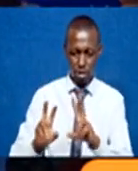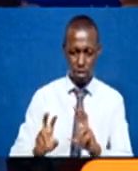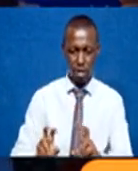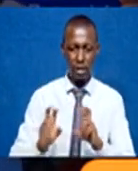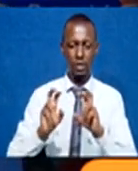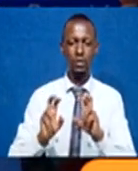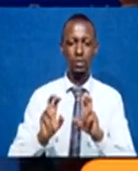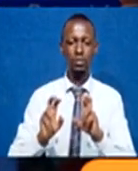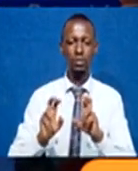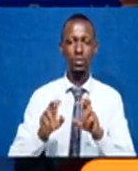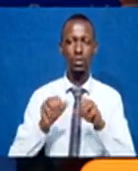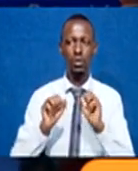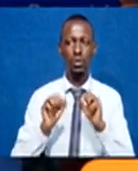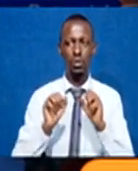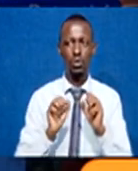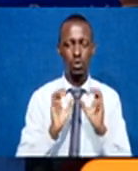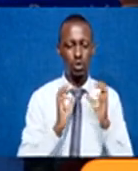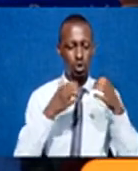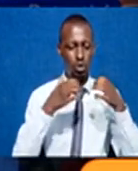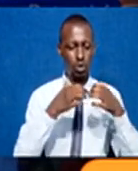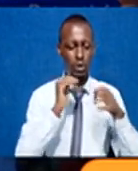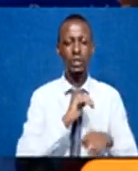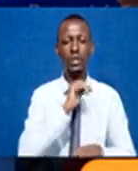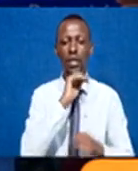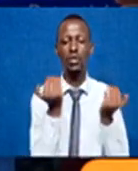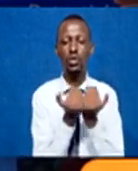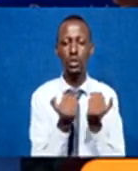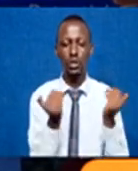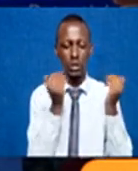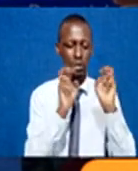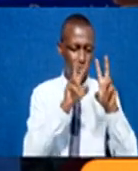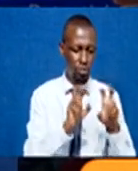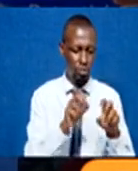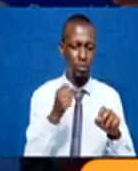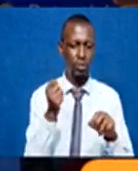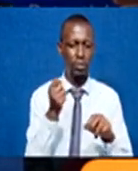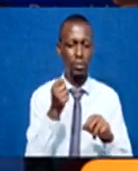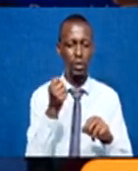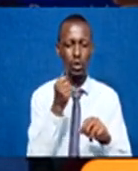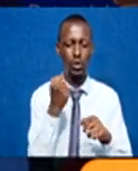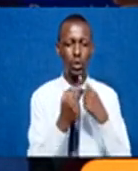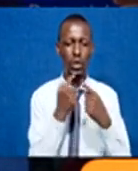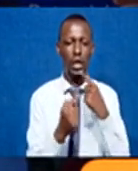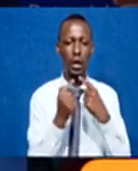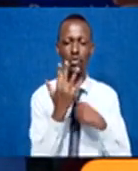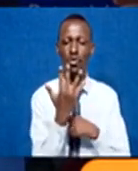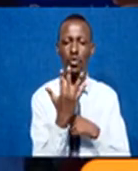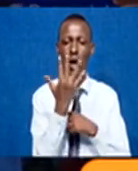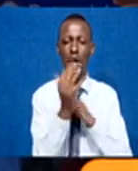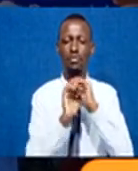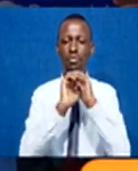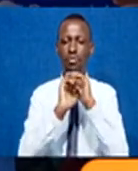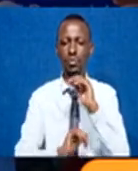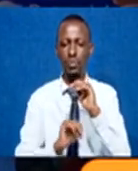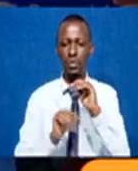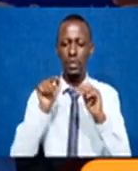high number of community deaths recorded among children under the age of 5. And as Laura Otieno reports, the van